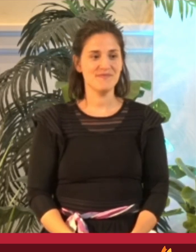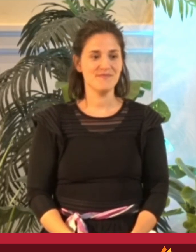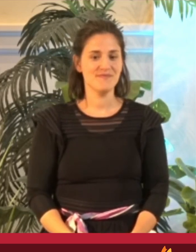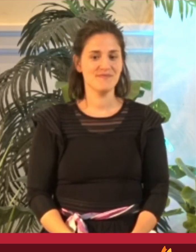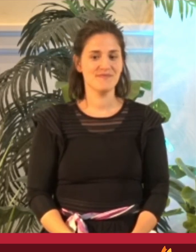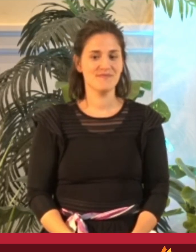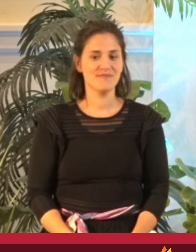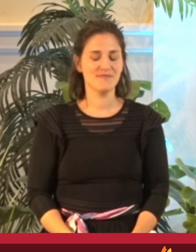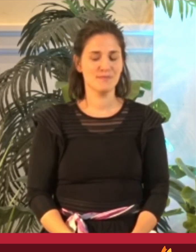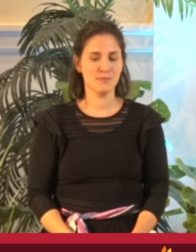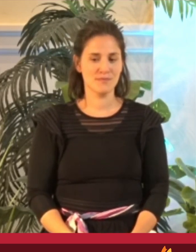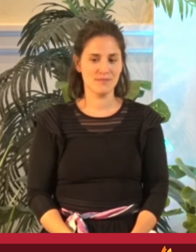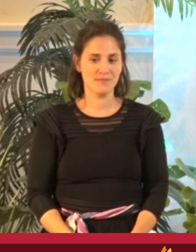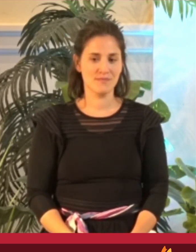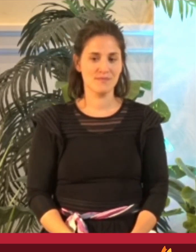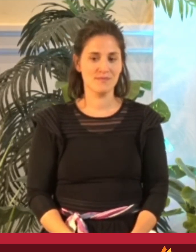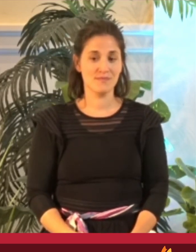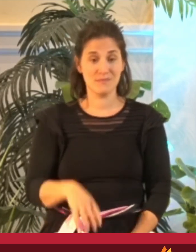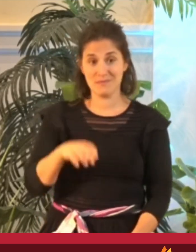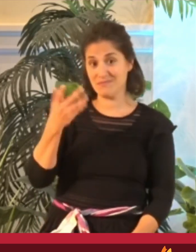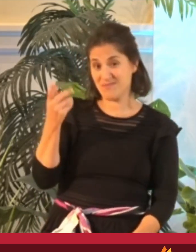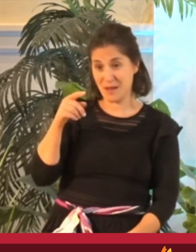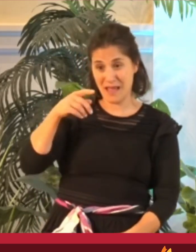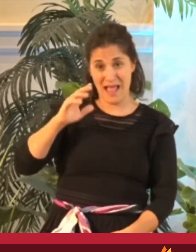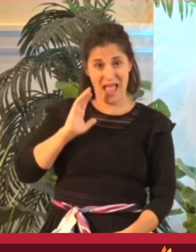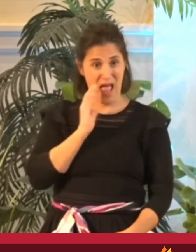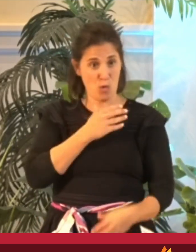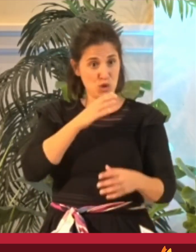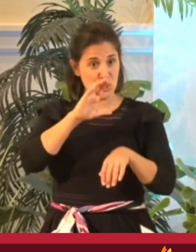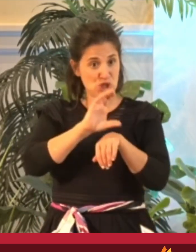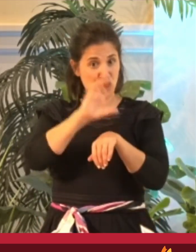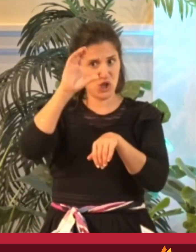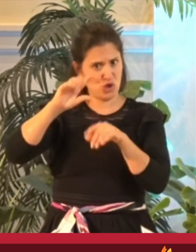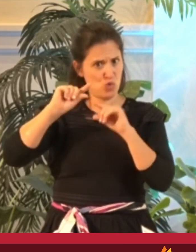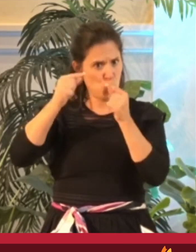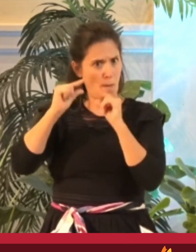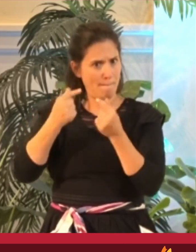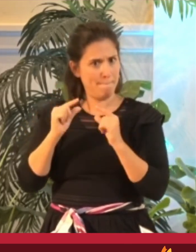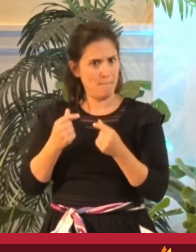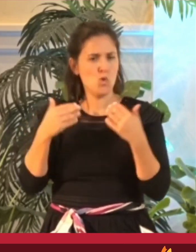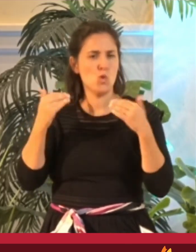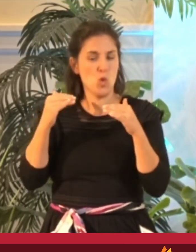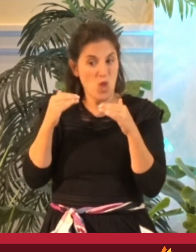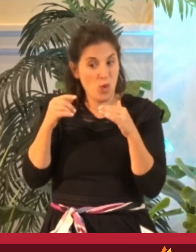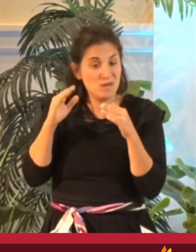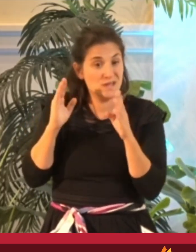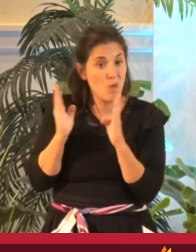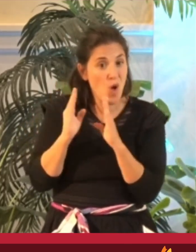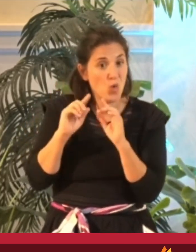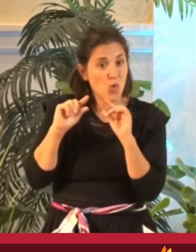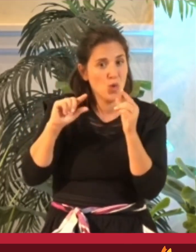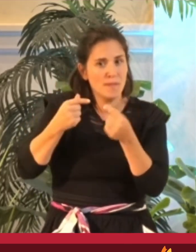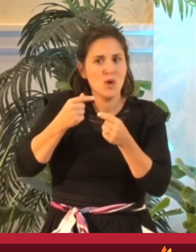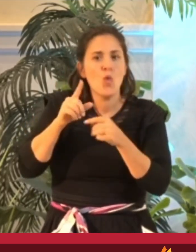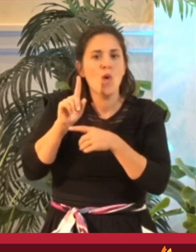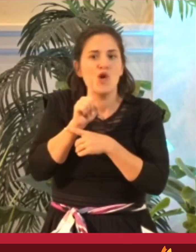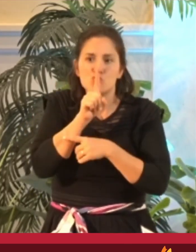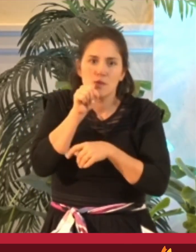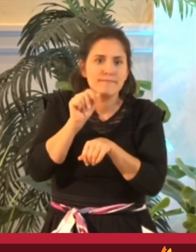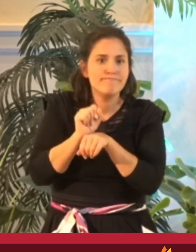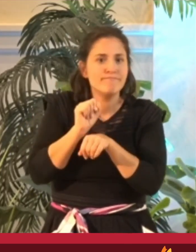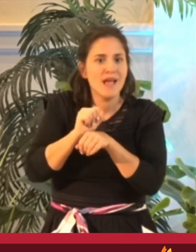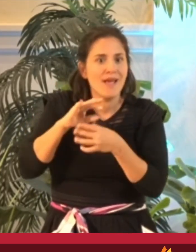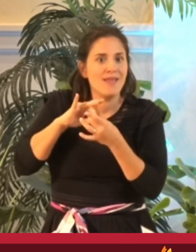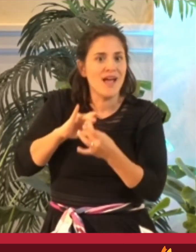These groups are where real connections happen, making them the perfect place for healing care